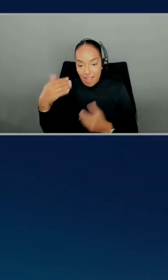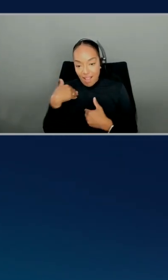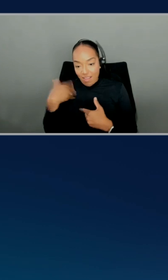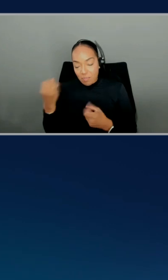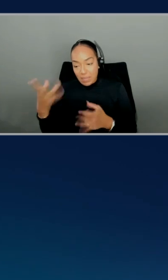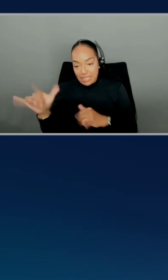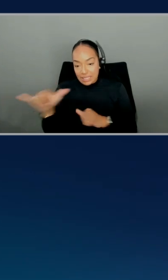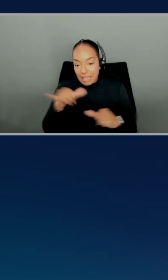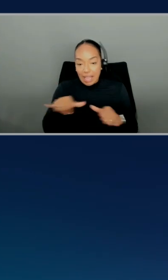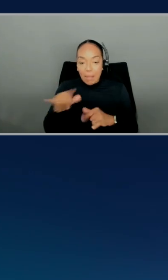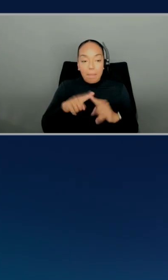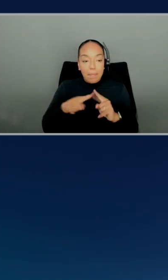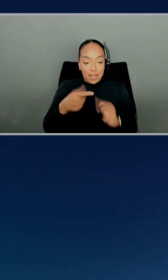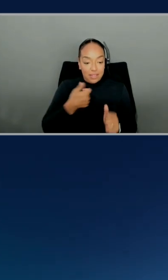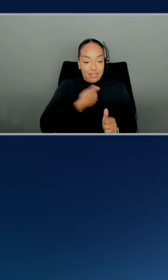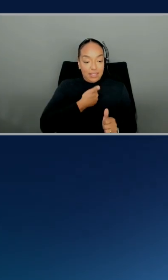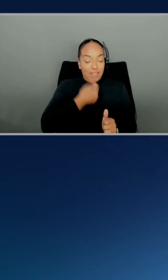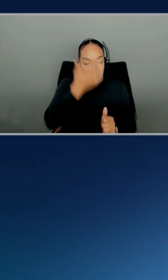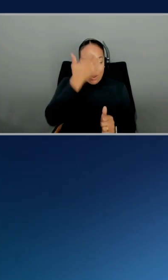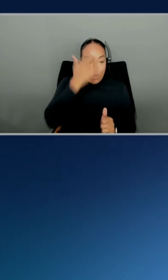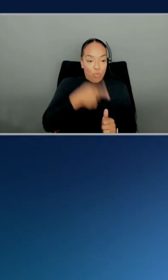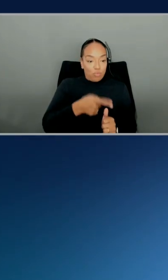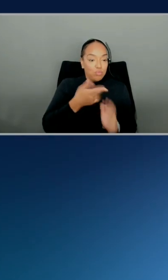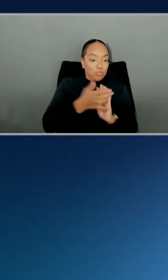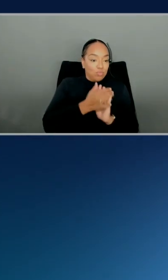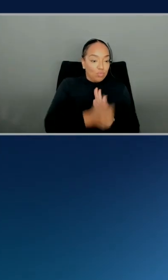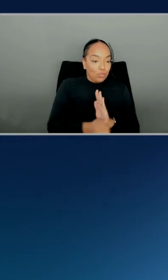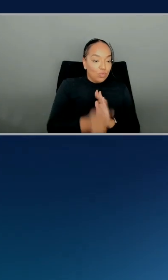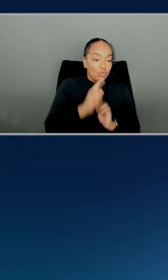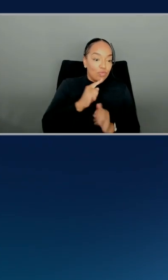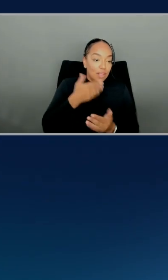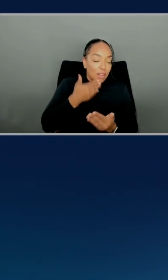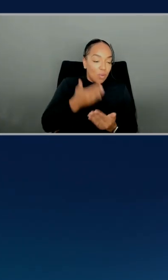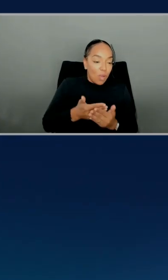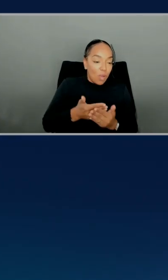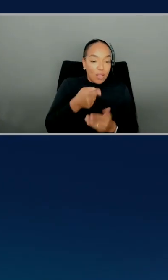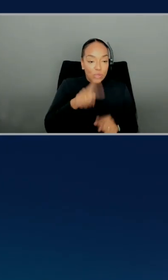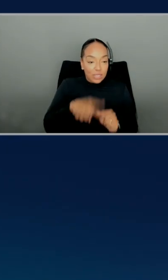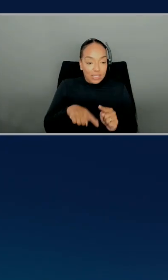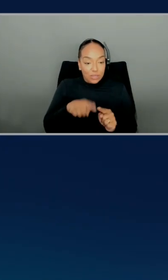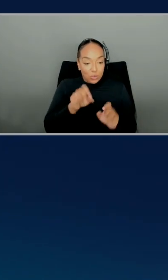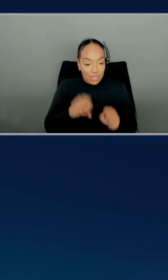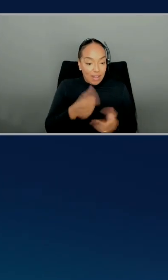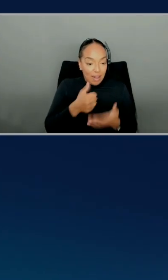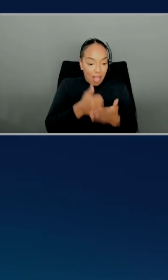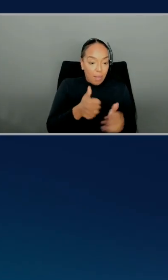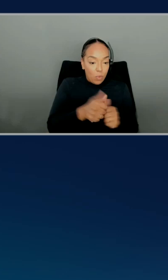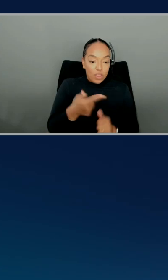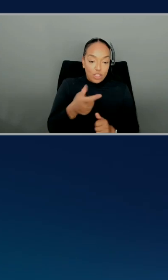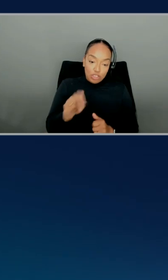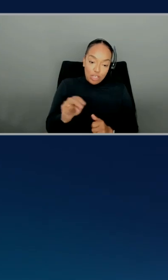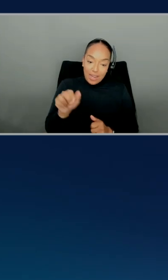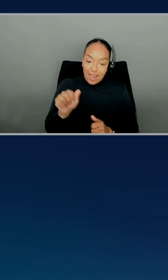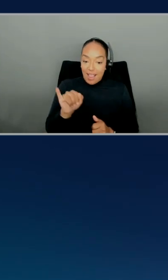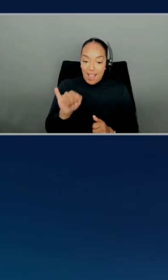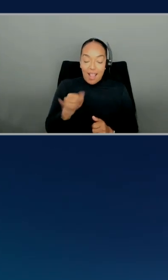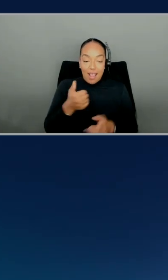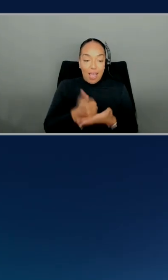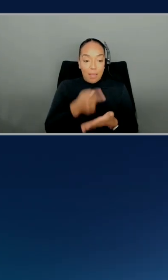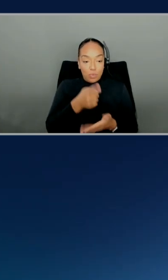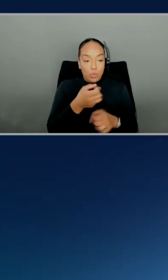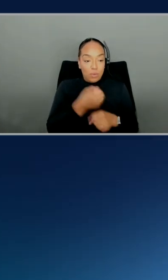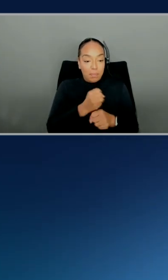right? If you can help with Gen AI, with PartyRock, make this better, do that. Share this with people that do